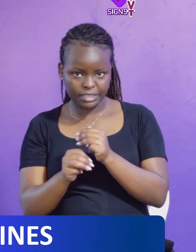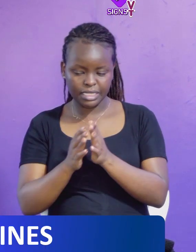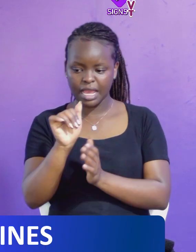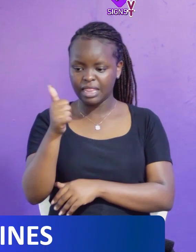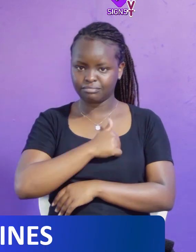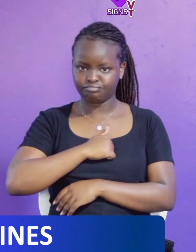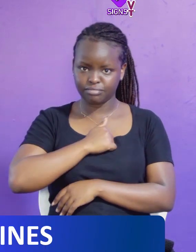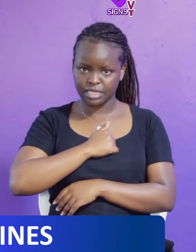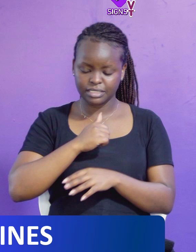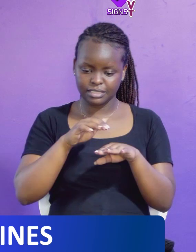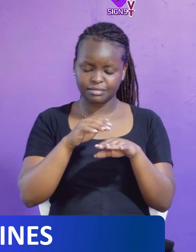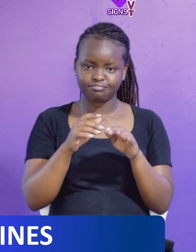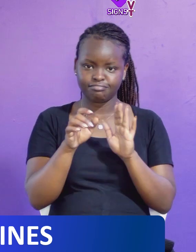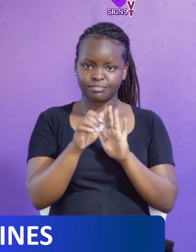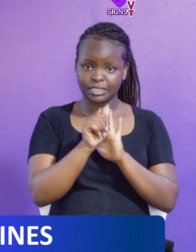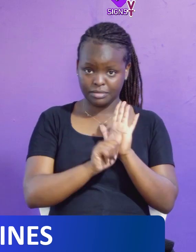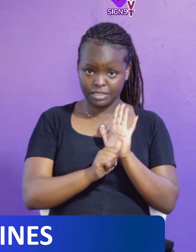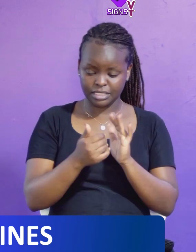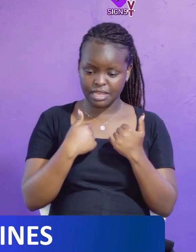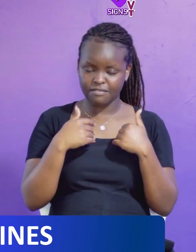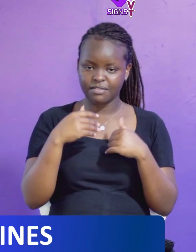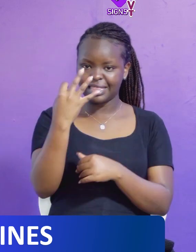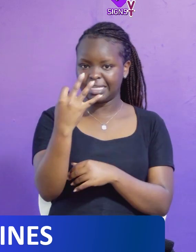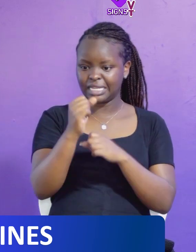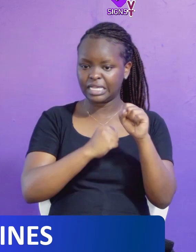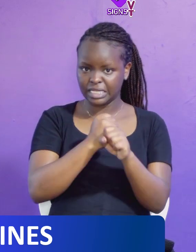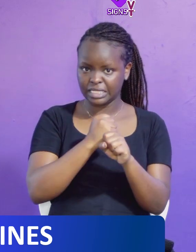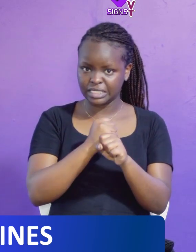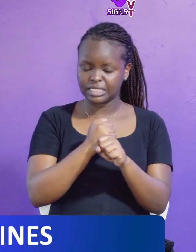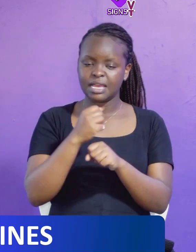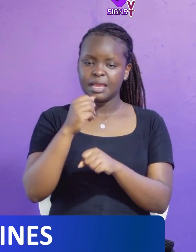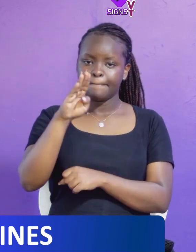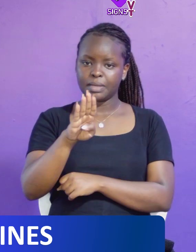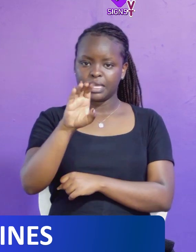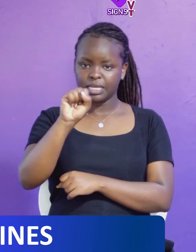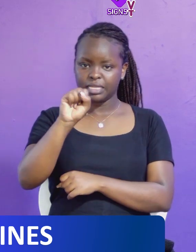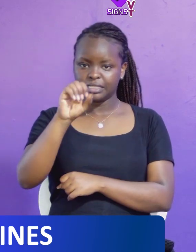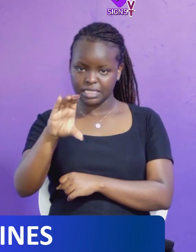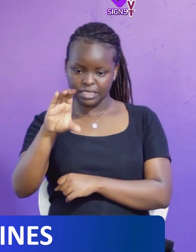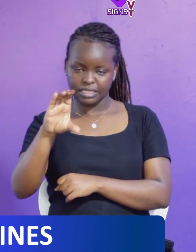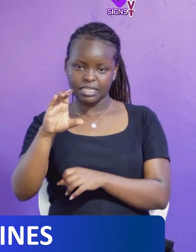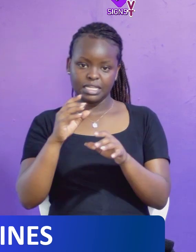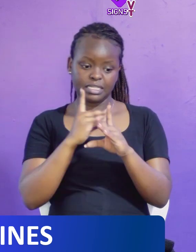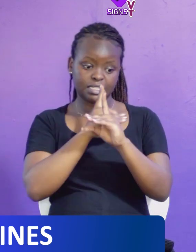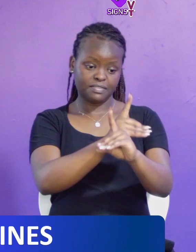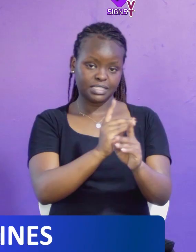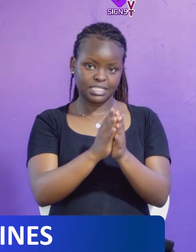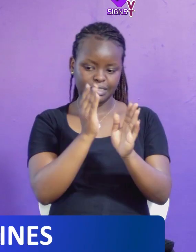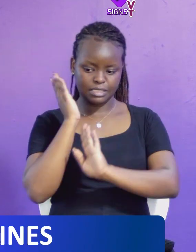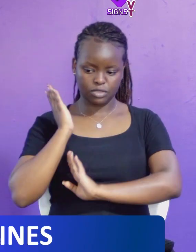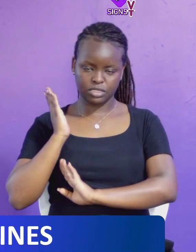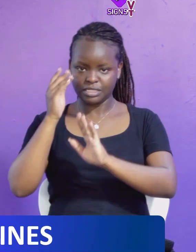this category will cover 3 years, leading to a BSc degree in Defense and Security Studies upon completion.